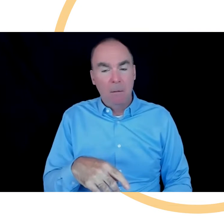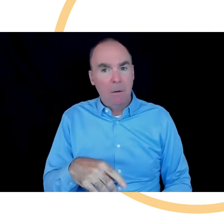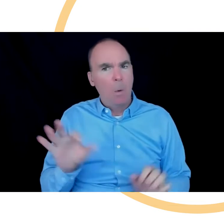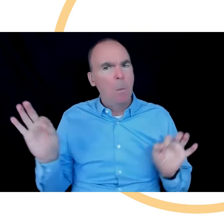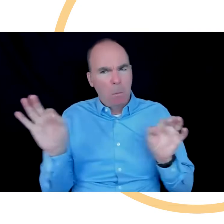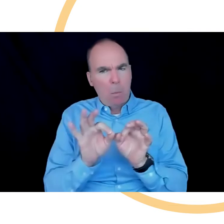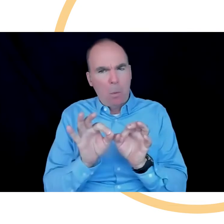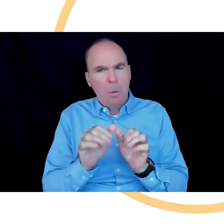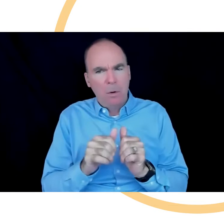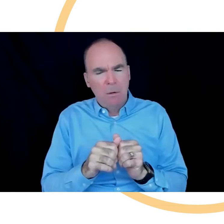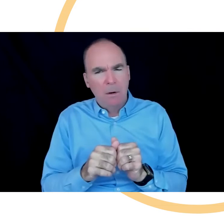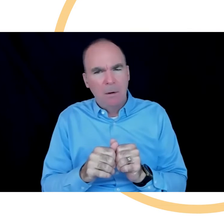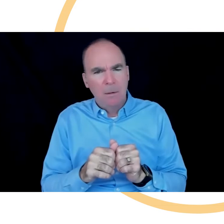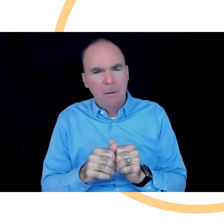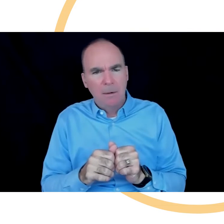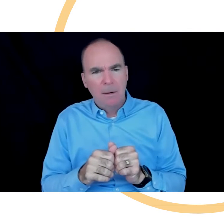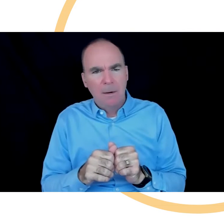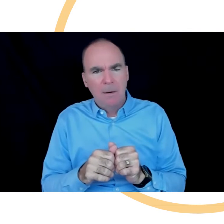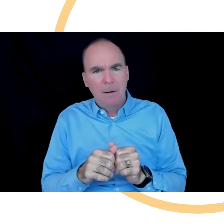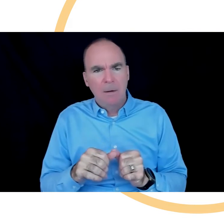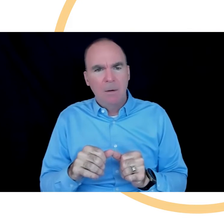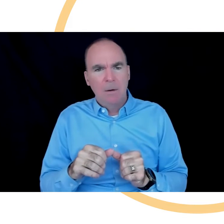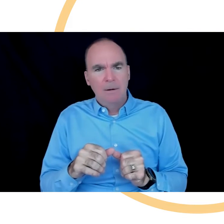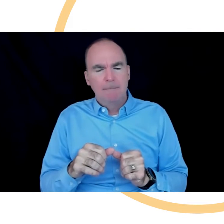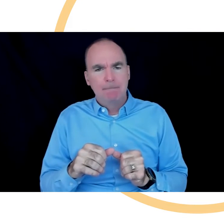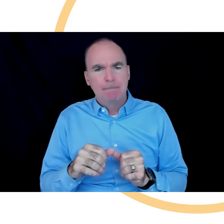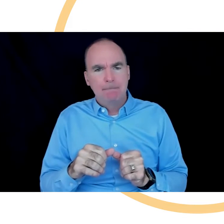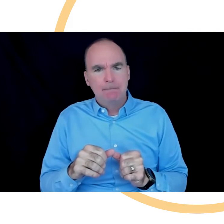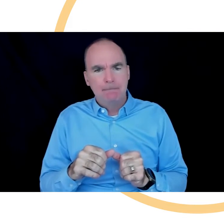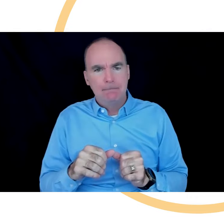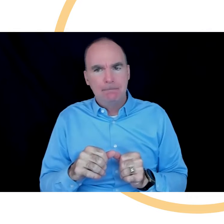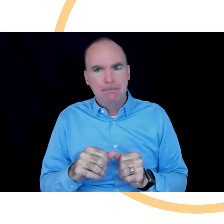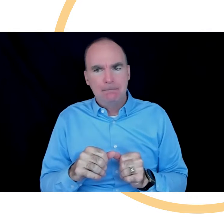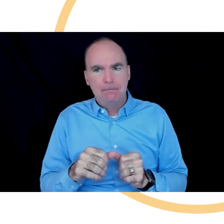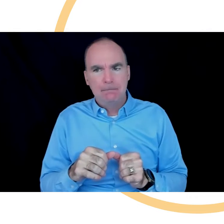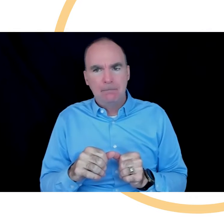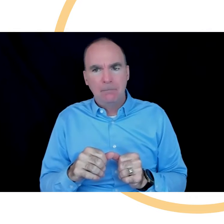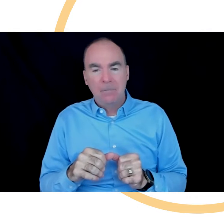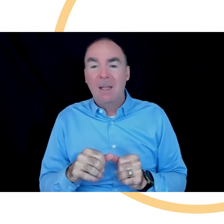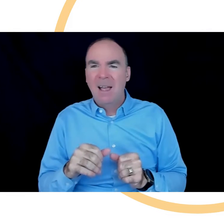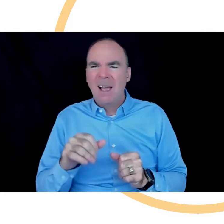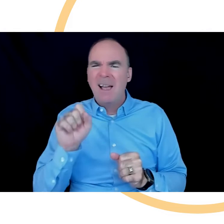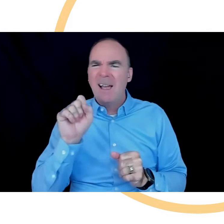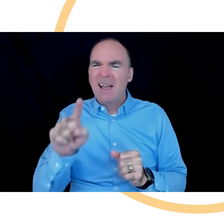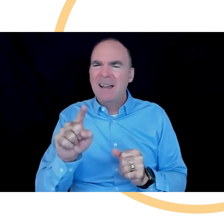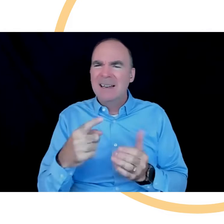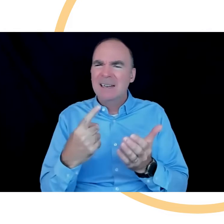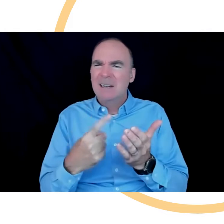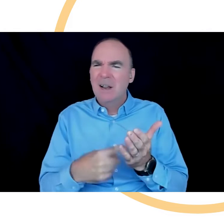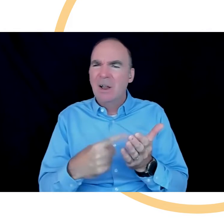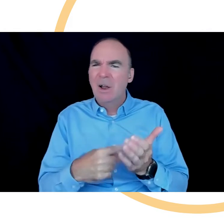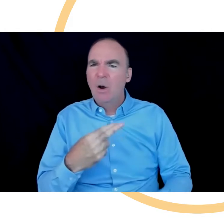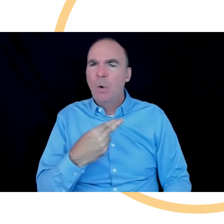important one. So how do we think we are going to tackle the barriers of religion when it comes to